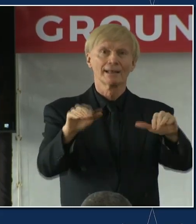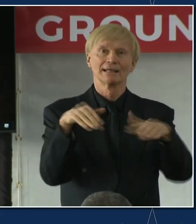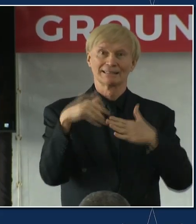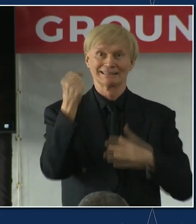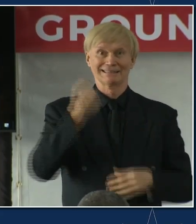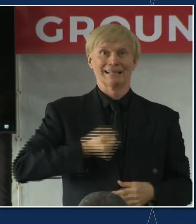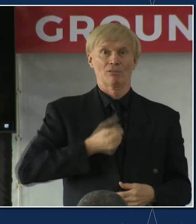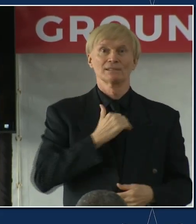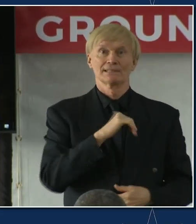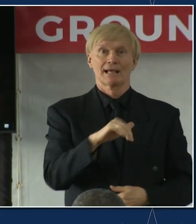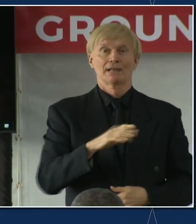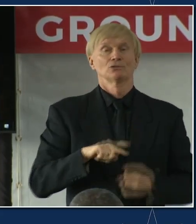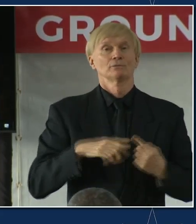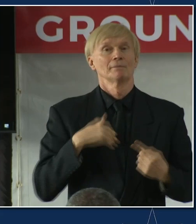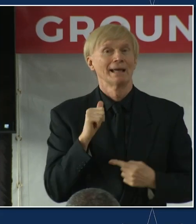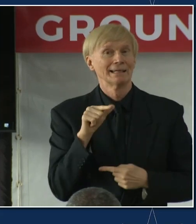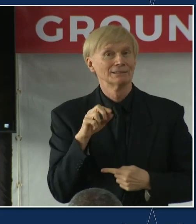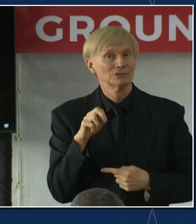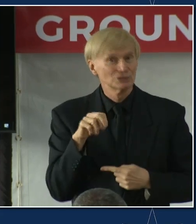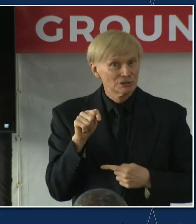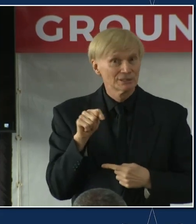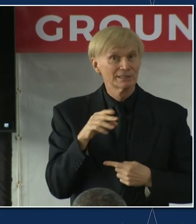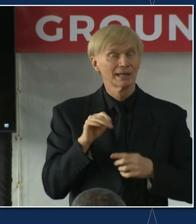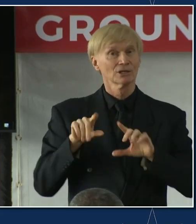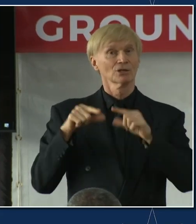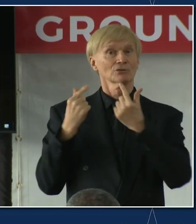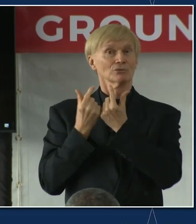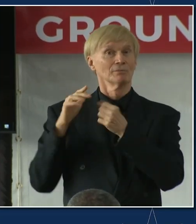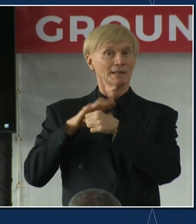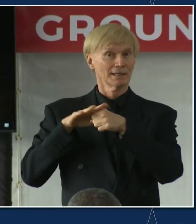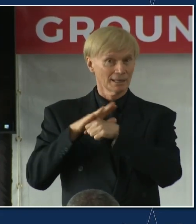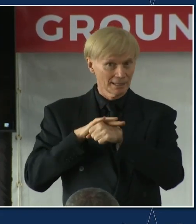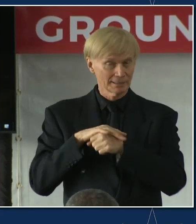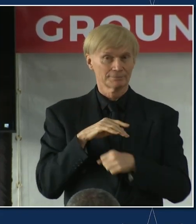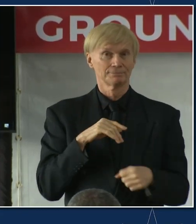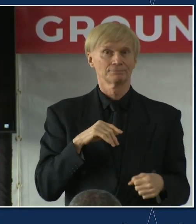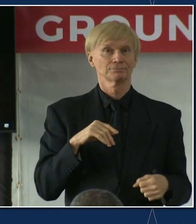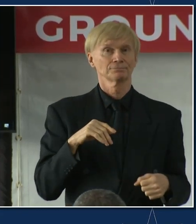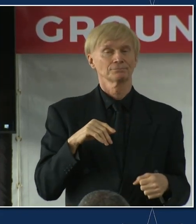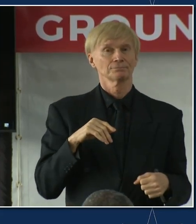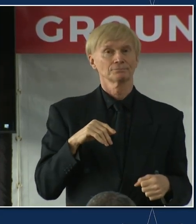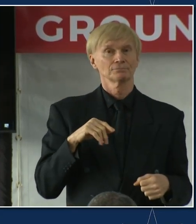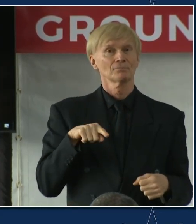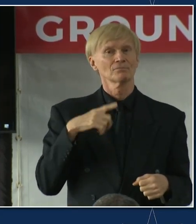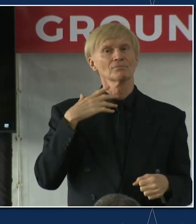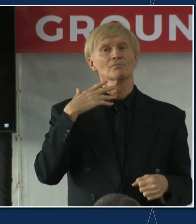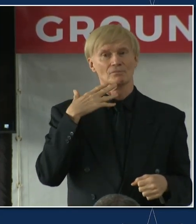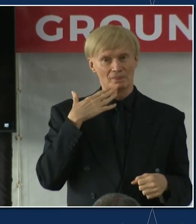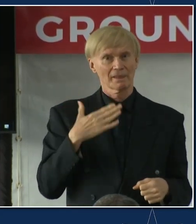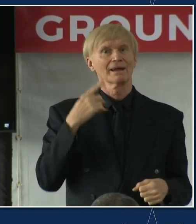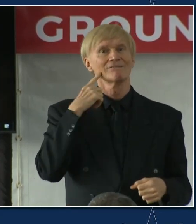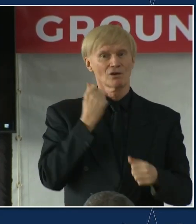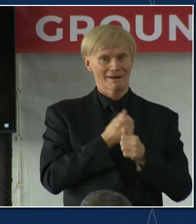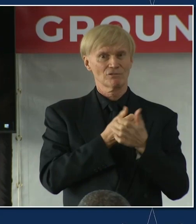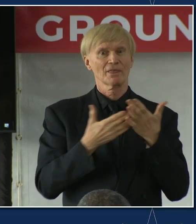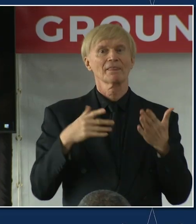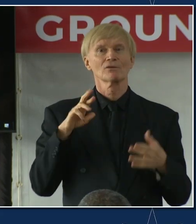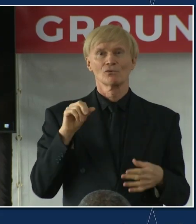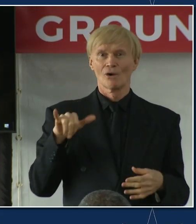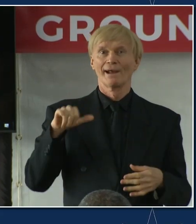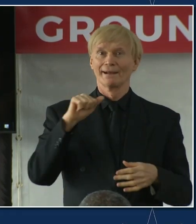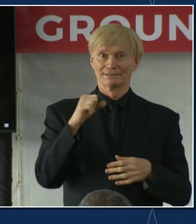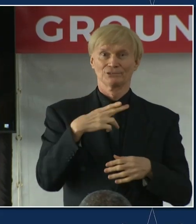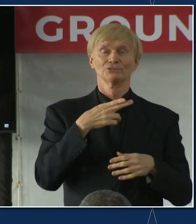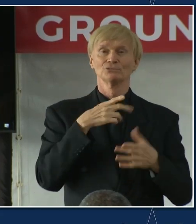To my agent and partner at Gersh Agency, Roy Ashton, thank you for everything you have done to